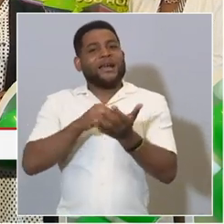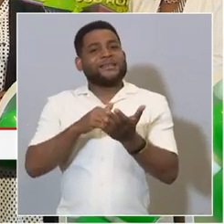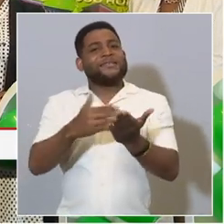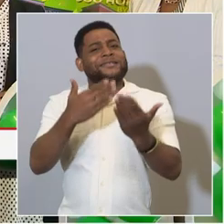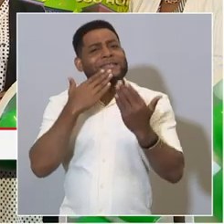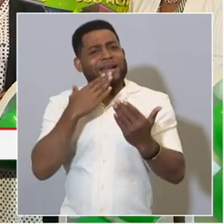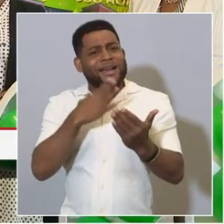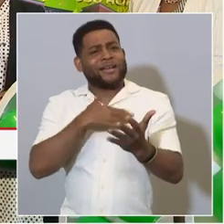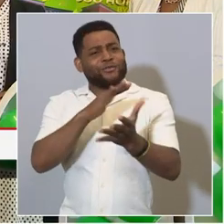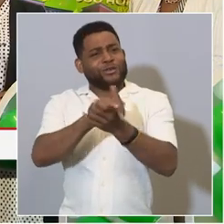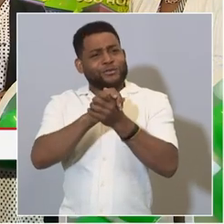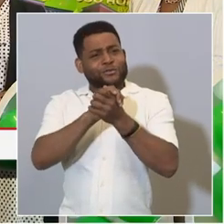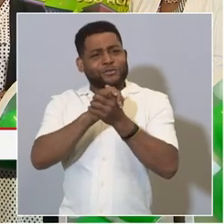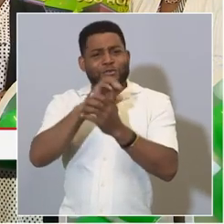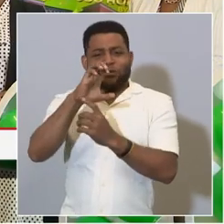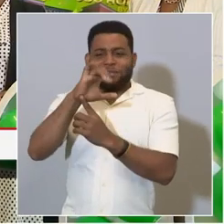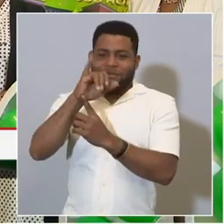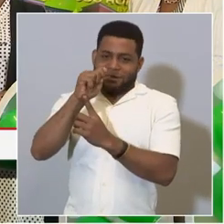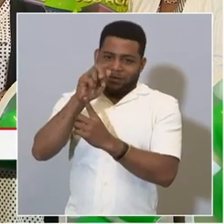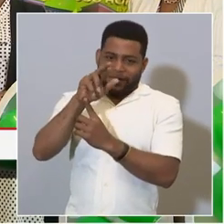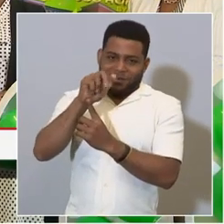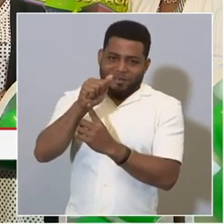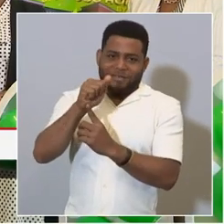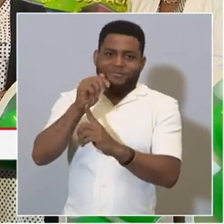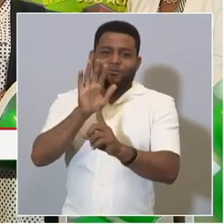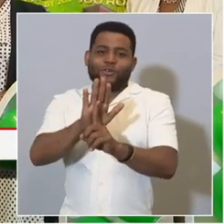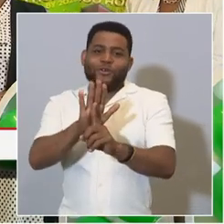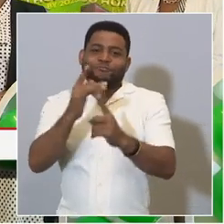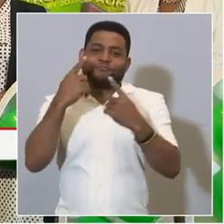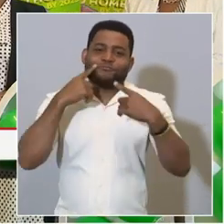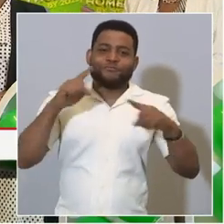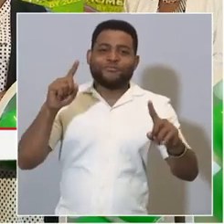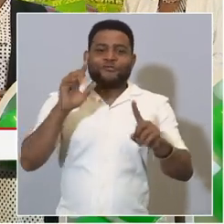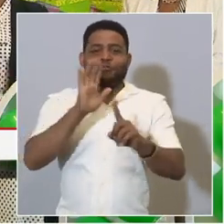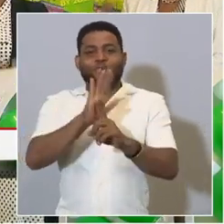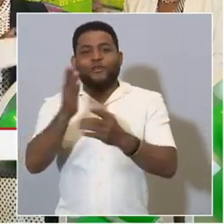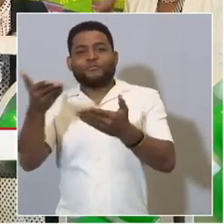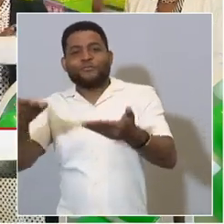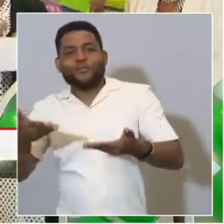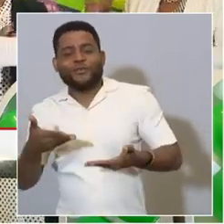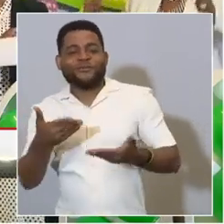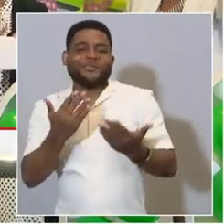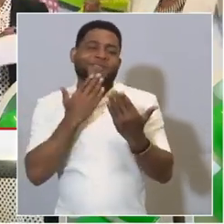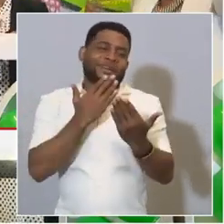that wonderful announcement and introduction, and for you and your kids being here as well. Thank you all.